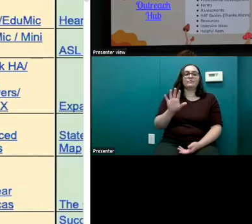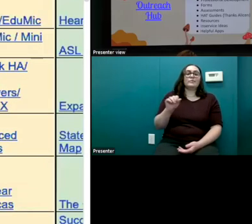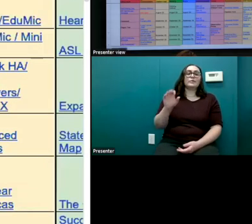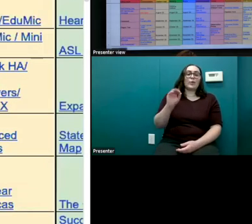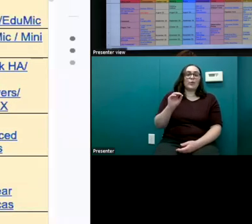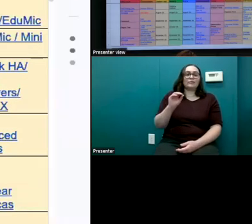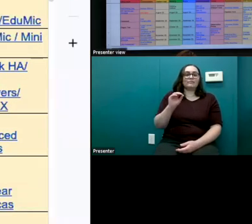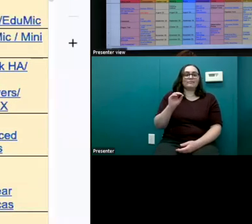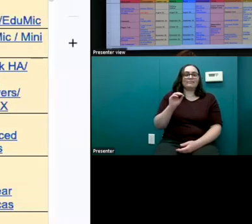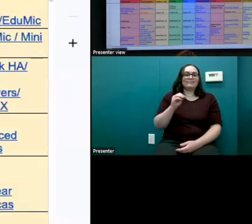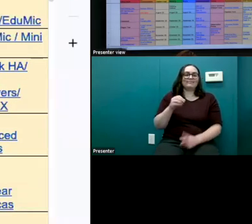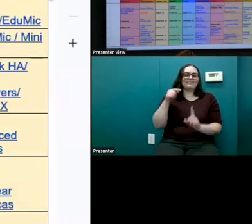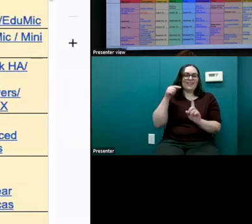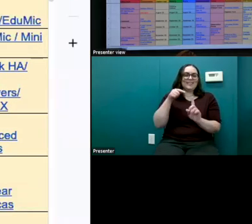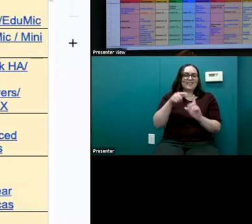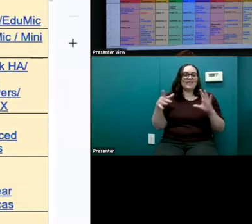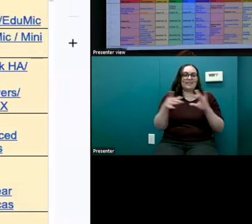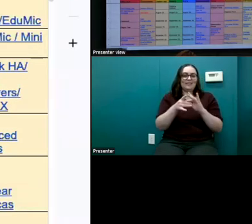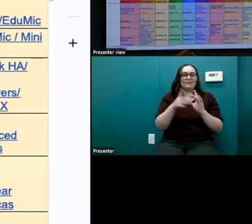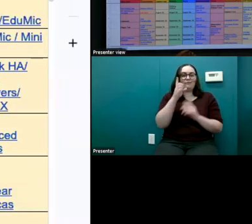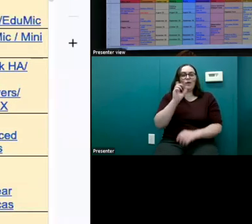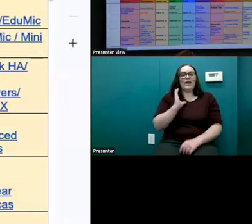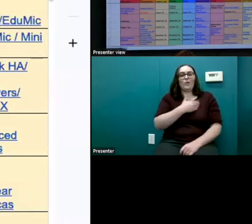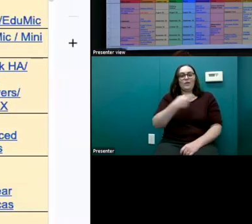here is the link to the Outreach Hub.